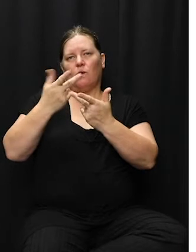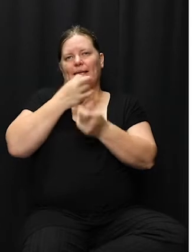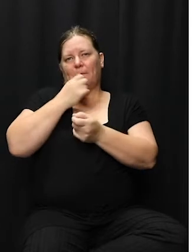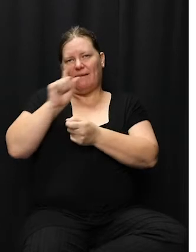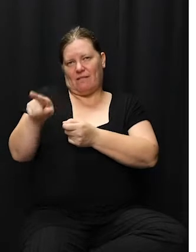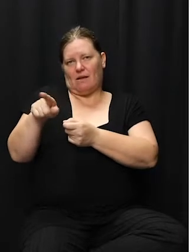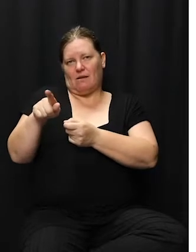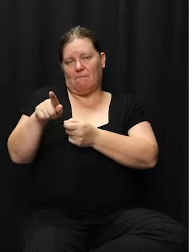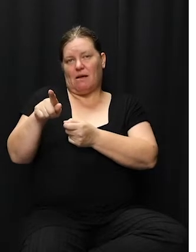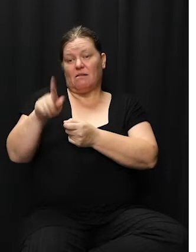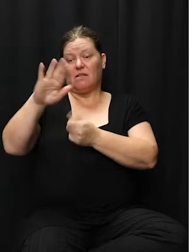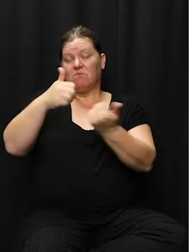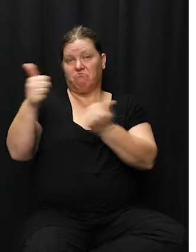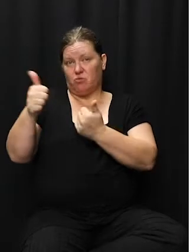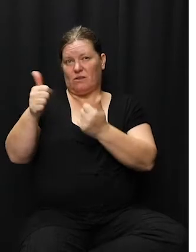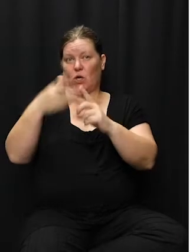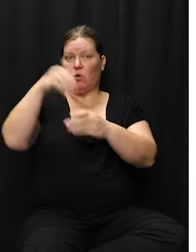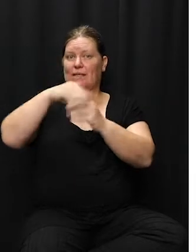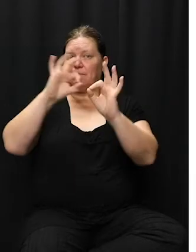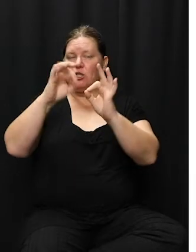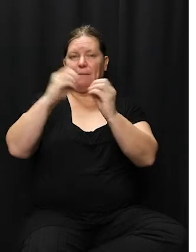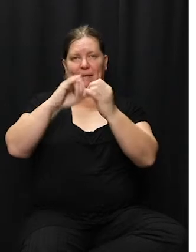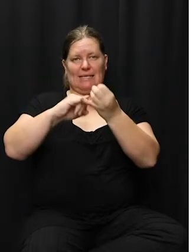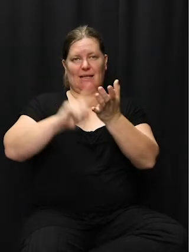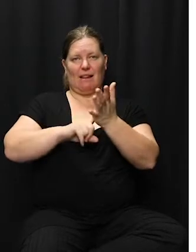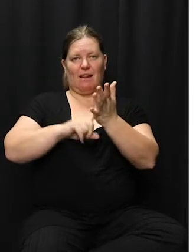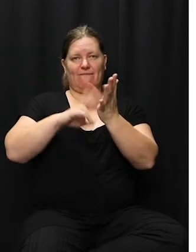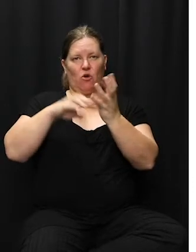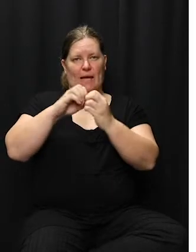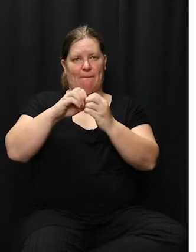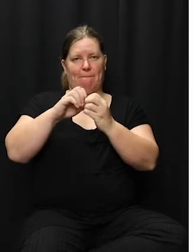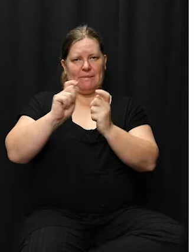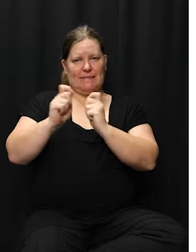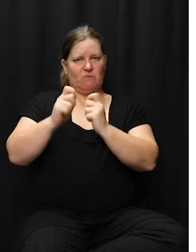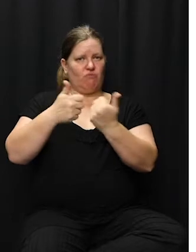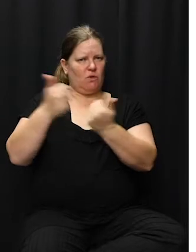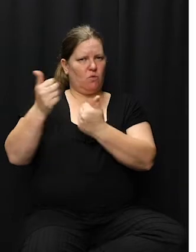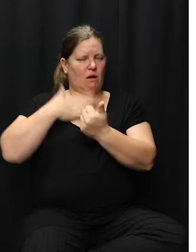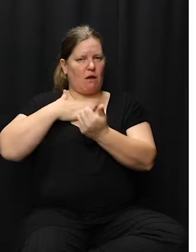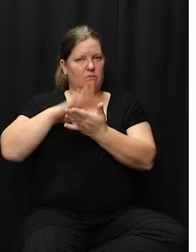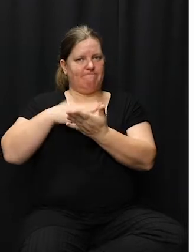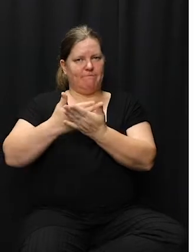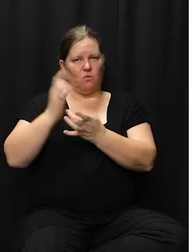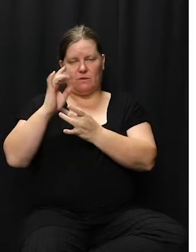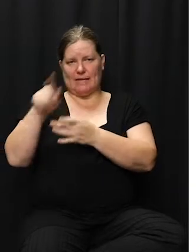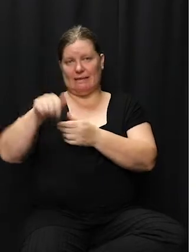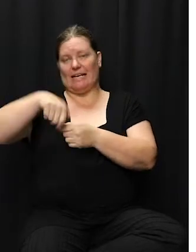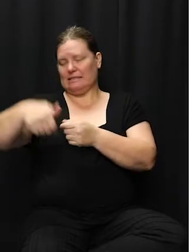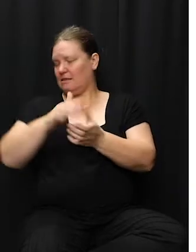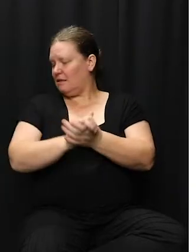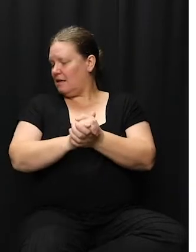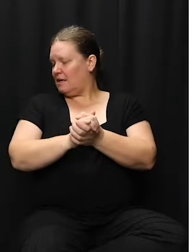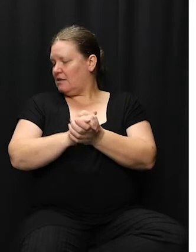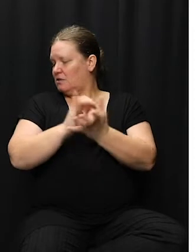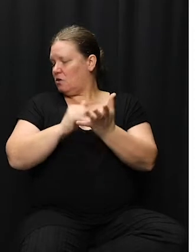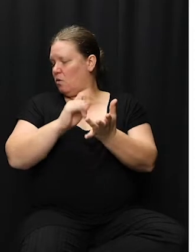but I'm not going to go through them all in detail. So if you have a little look at those, for example, the BSL vocab test is really good. I really